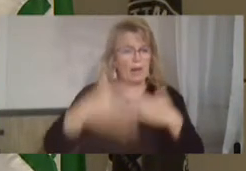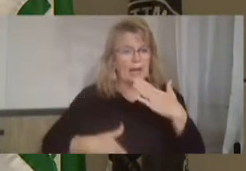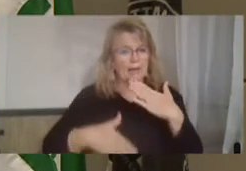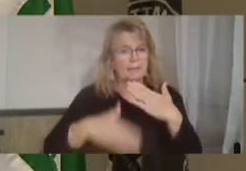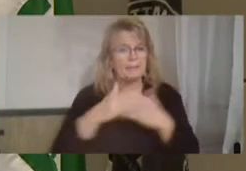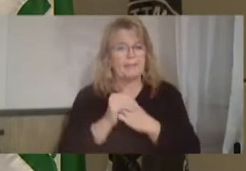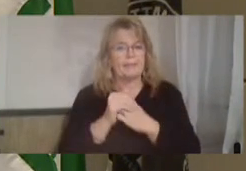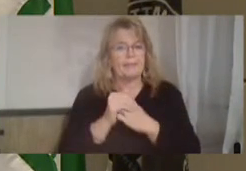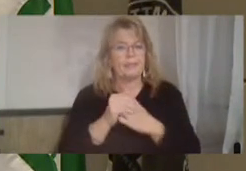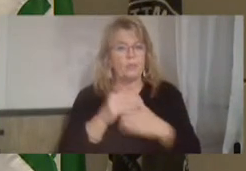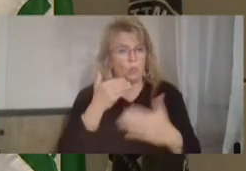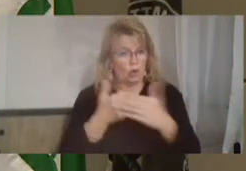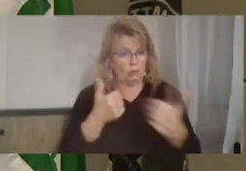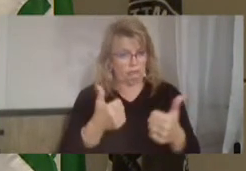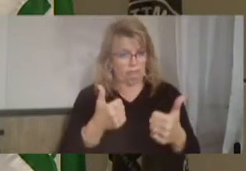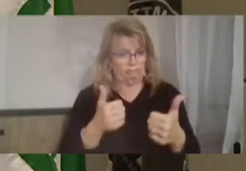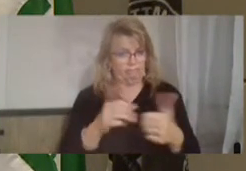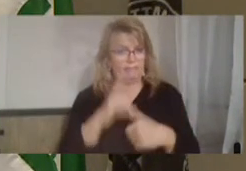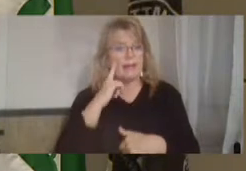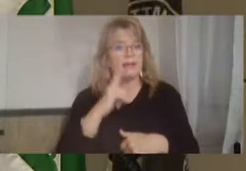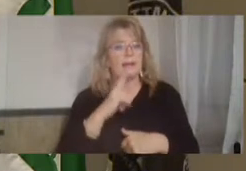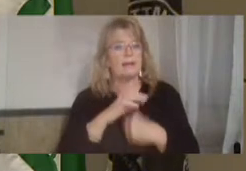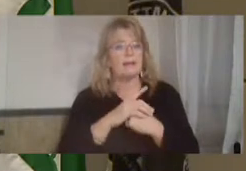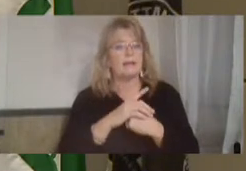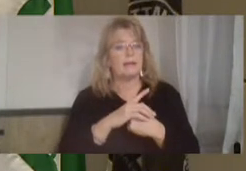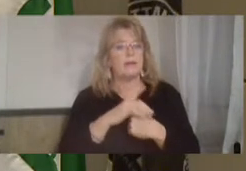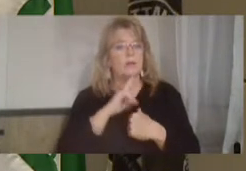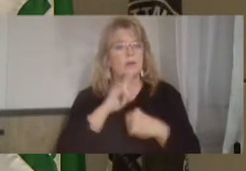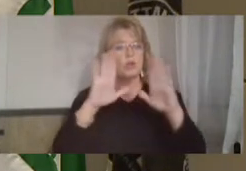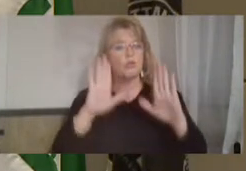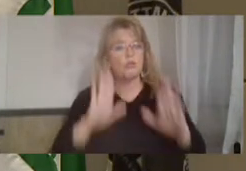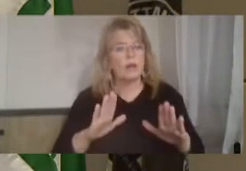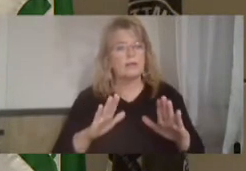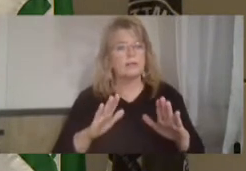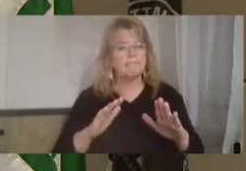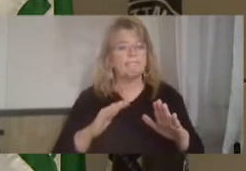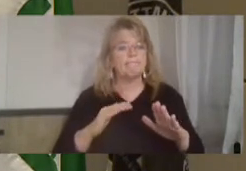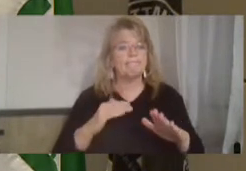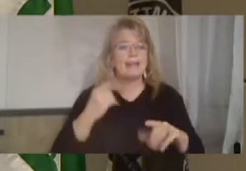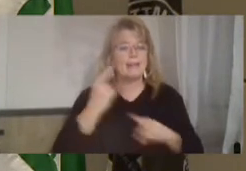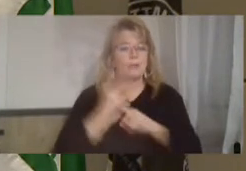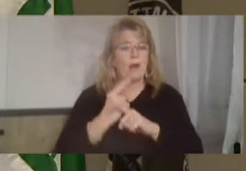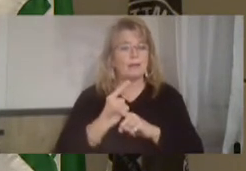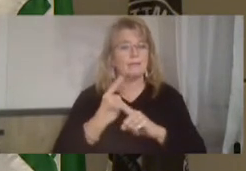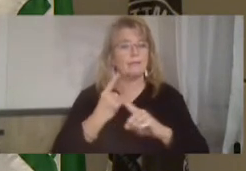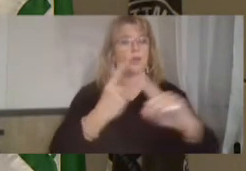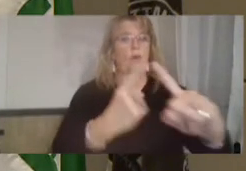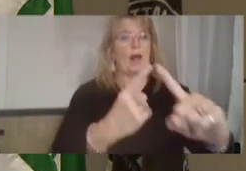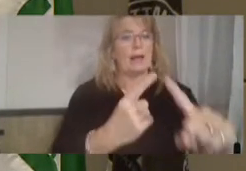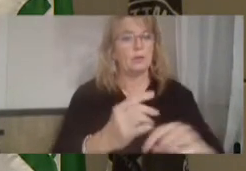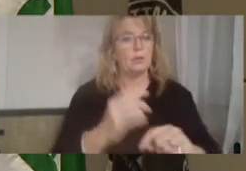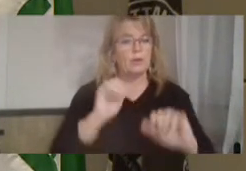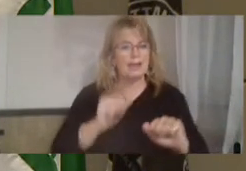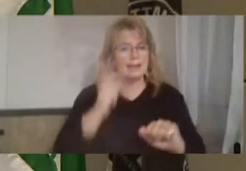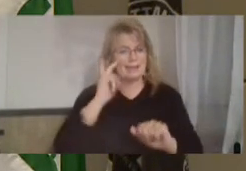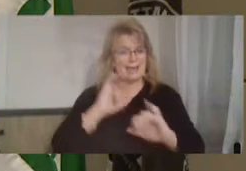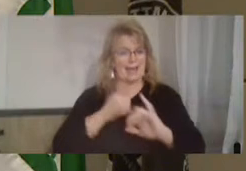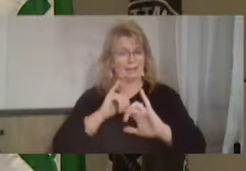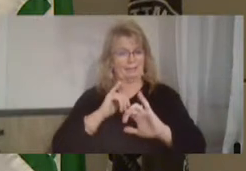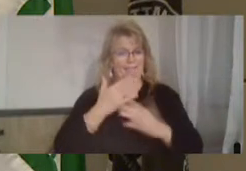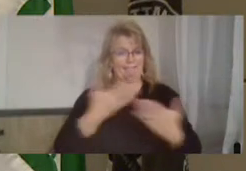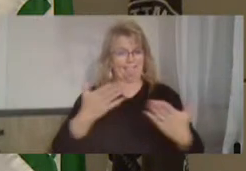good, right? I think it really is a great step in the right direction, so we can kind of see how these things are being laid out. And